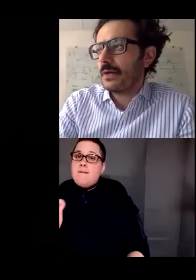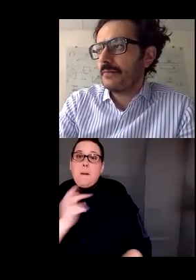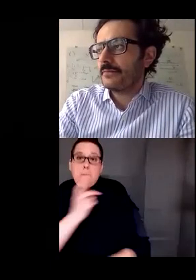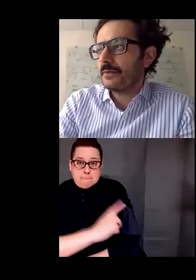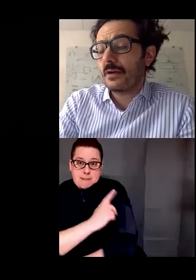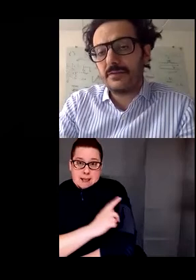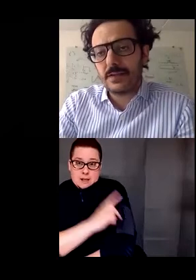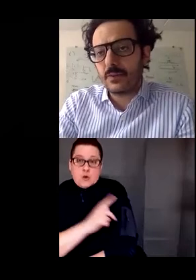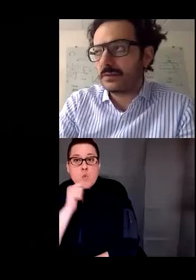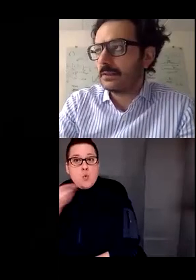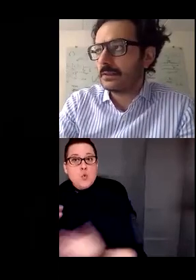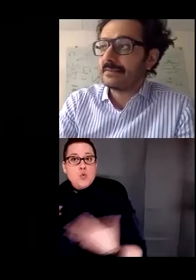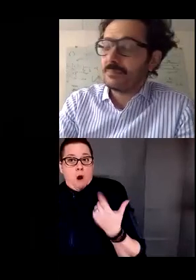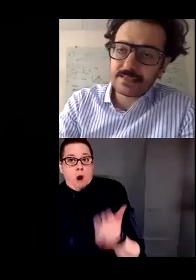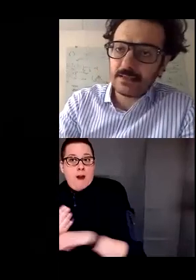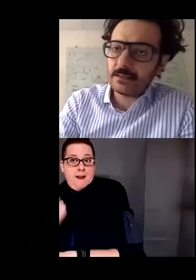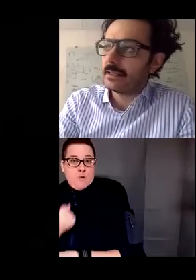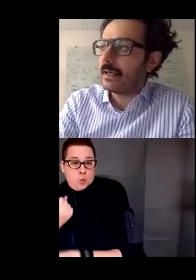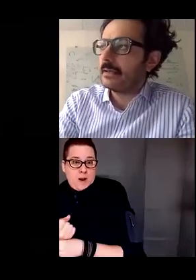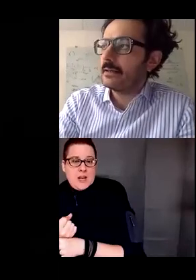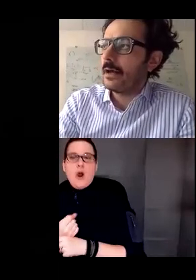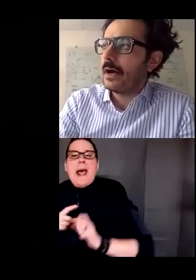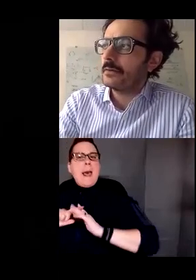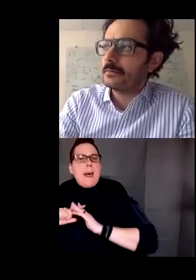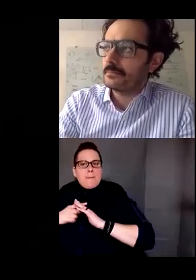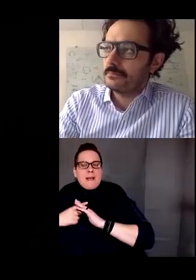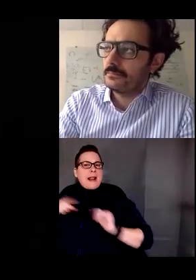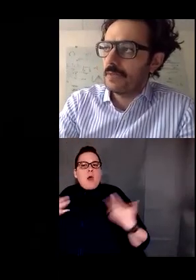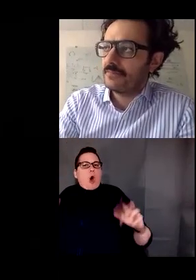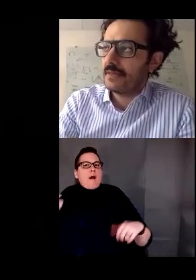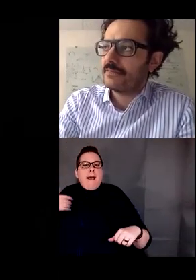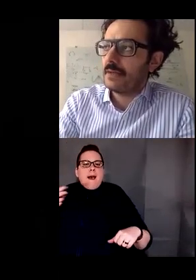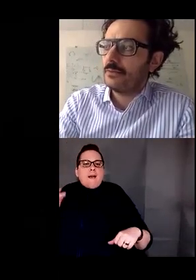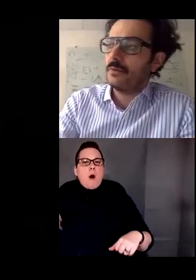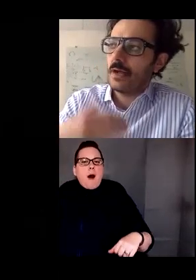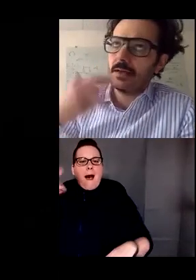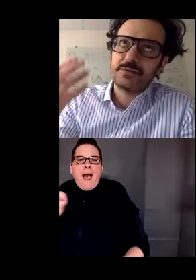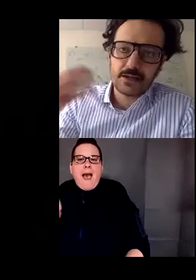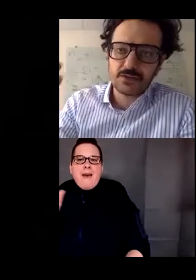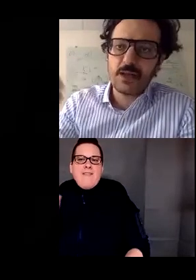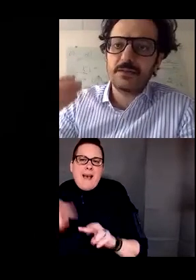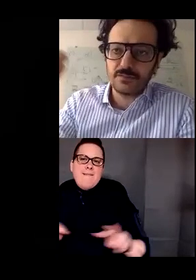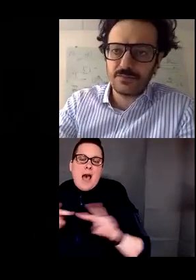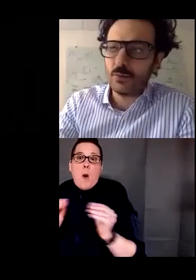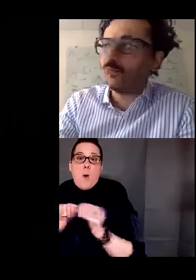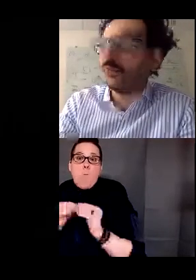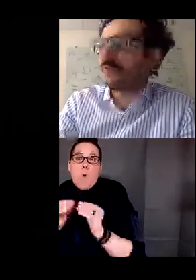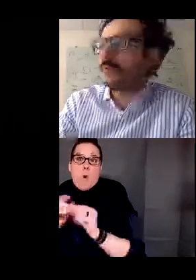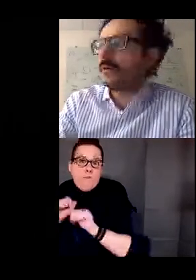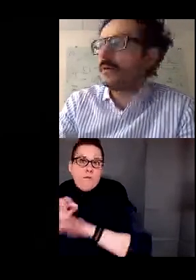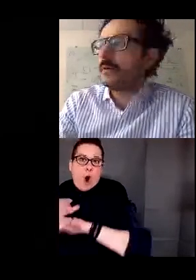who have recovered at 1 year, at baseline, they had a higher FA value or a higher directionality of